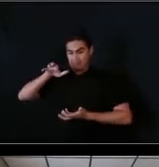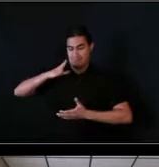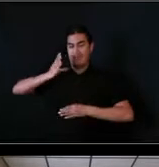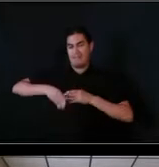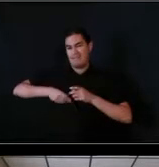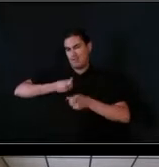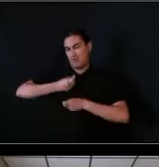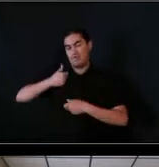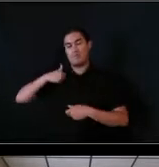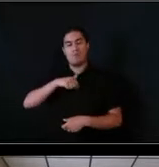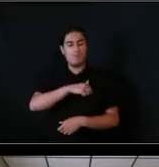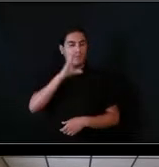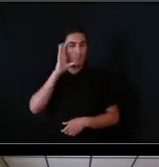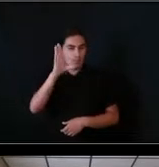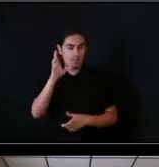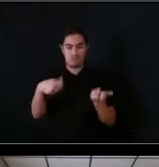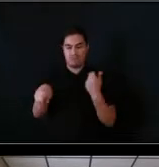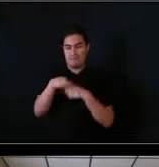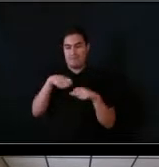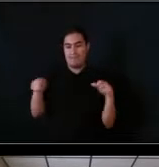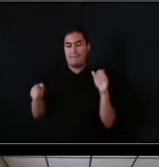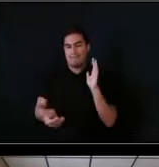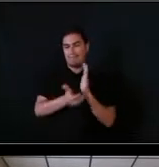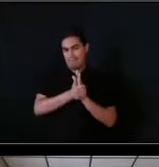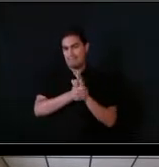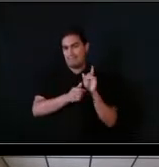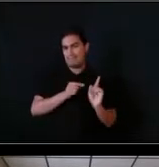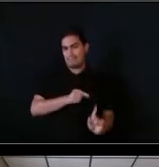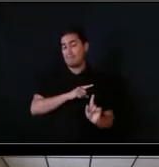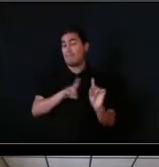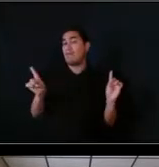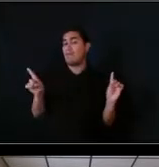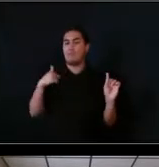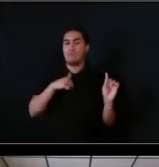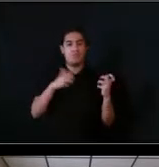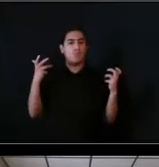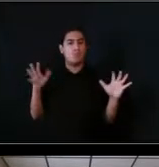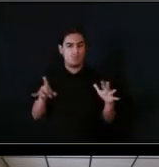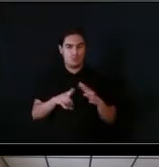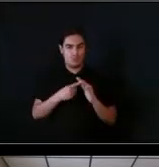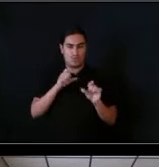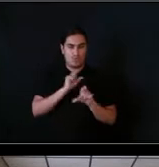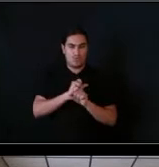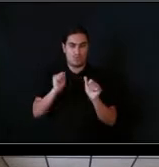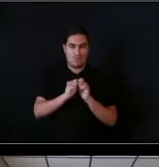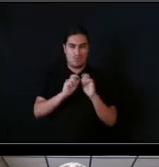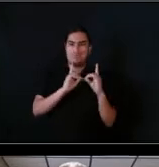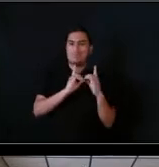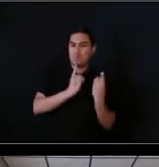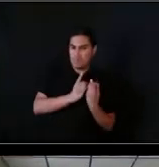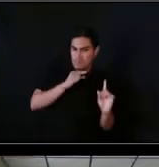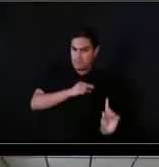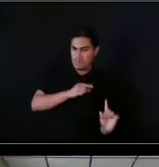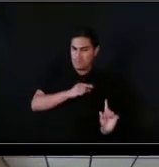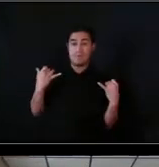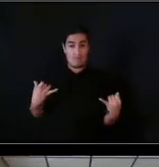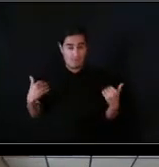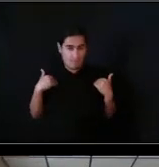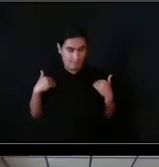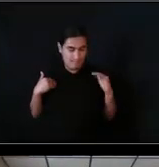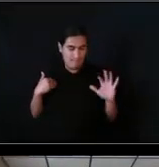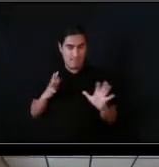of the year we're going to be wrapping up the addendum um but we're already starting to work with our districts um you know right now we have